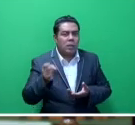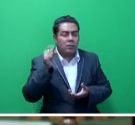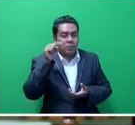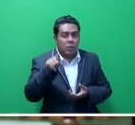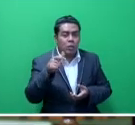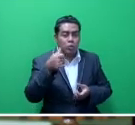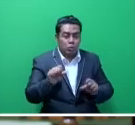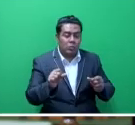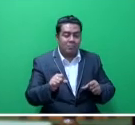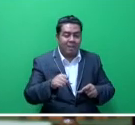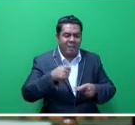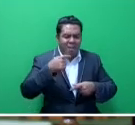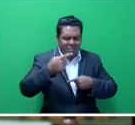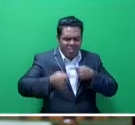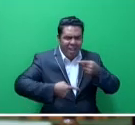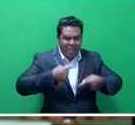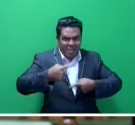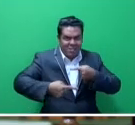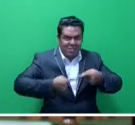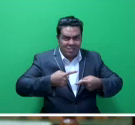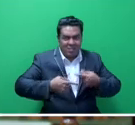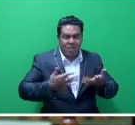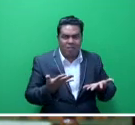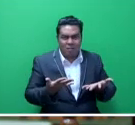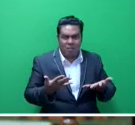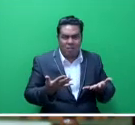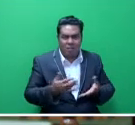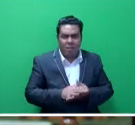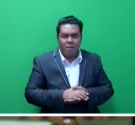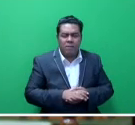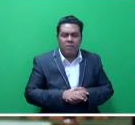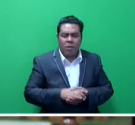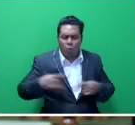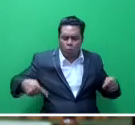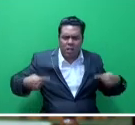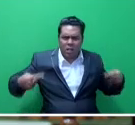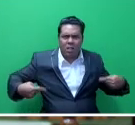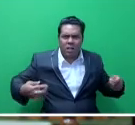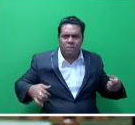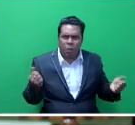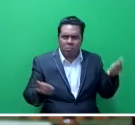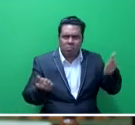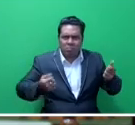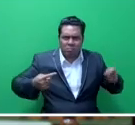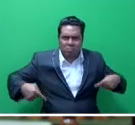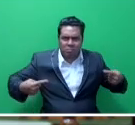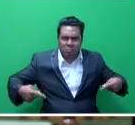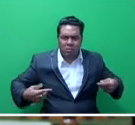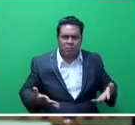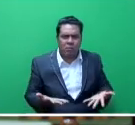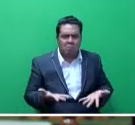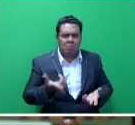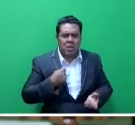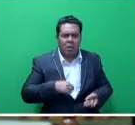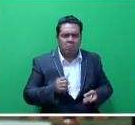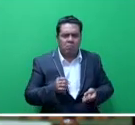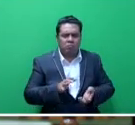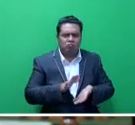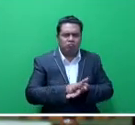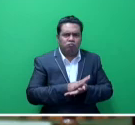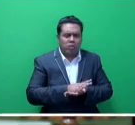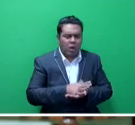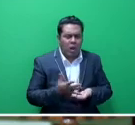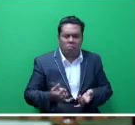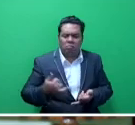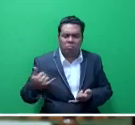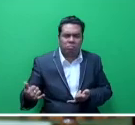tires ending up in ditches by the road, strewn across the coast and in our communities that become breeding grounds for mosquitoes. Rather than being discarded and